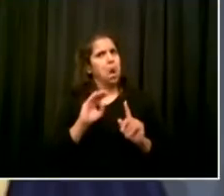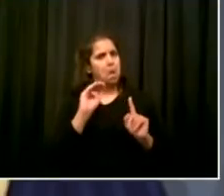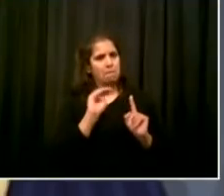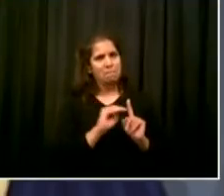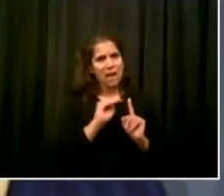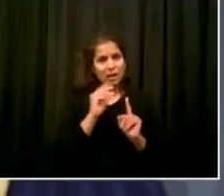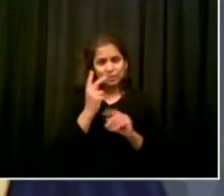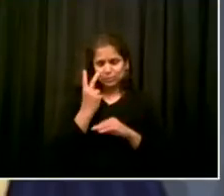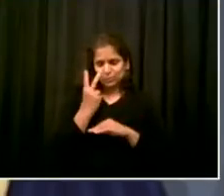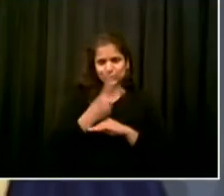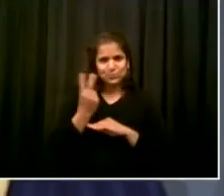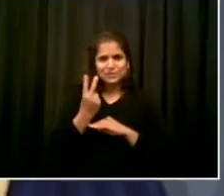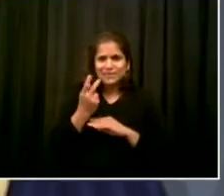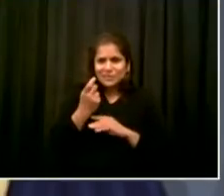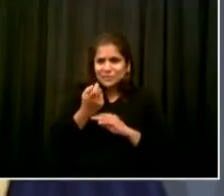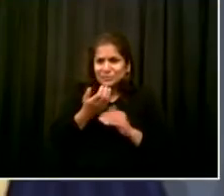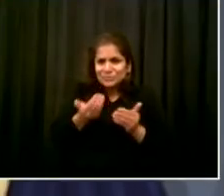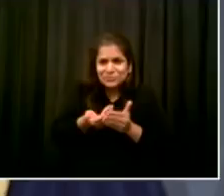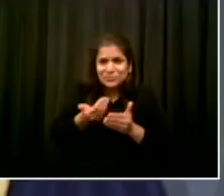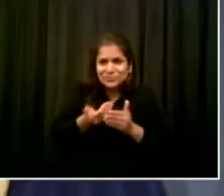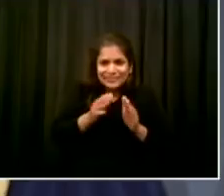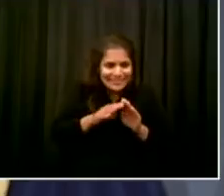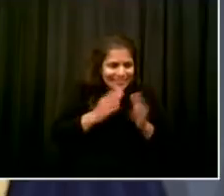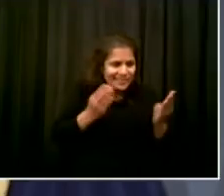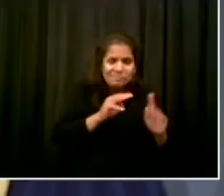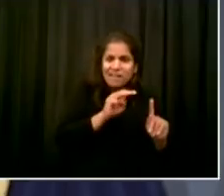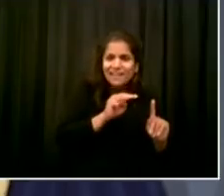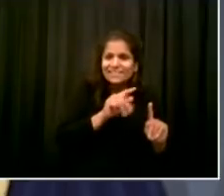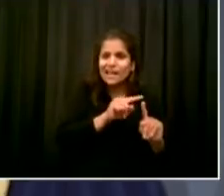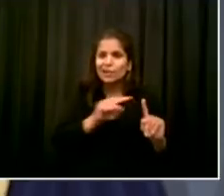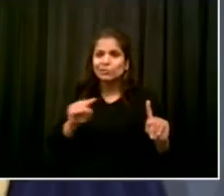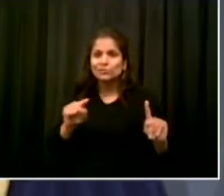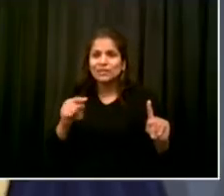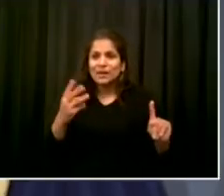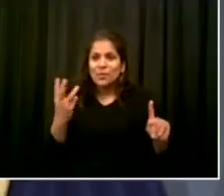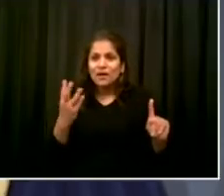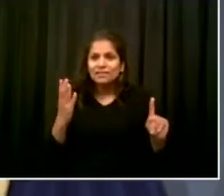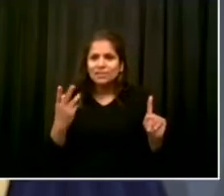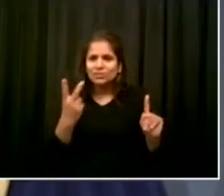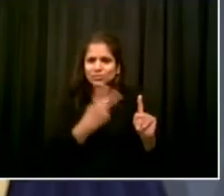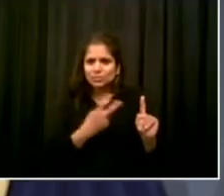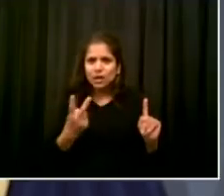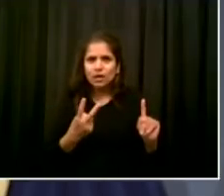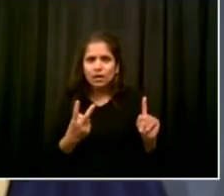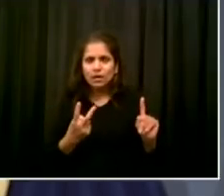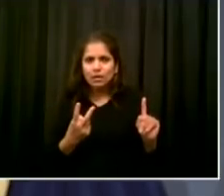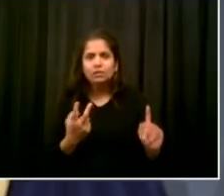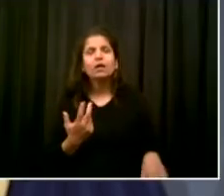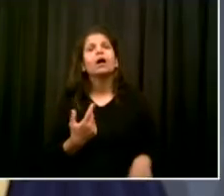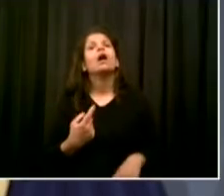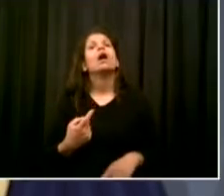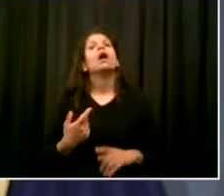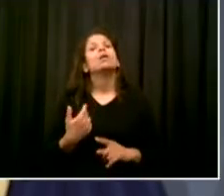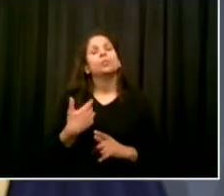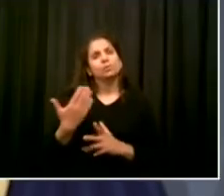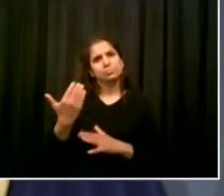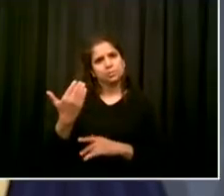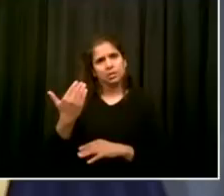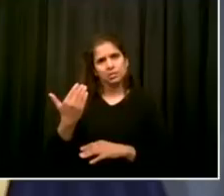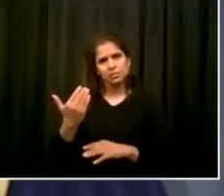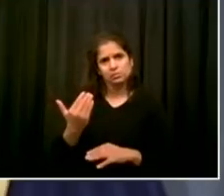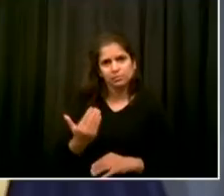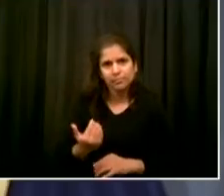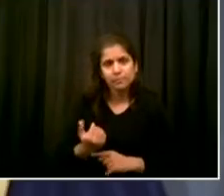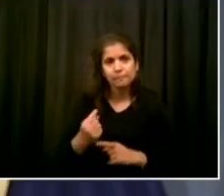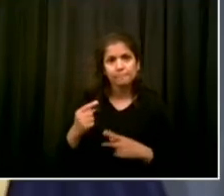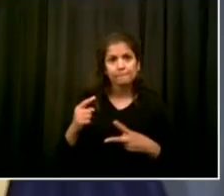said, we know people are coming back to the subways. That's noticeable. We know people are coming back to the Staten Island Ferry. We're seeing,